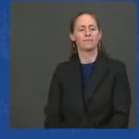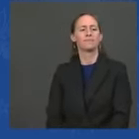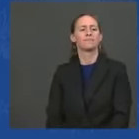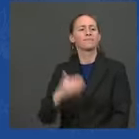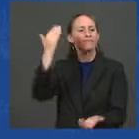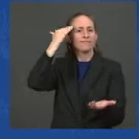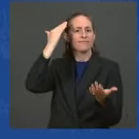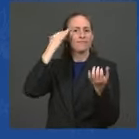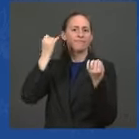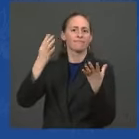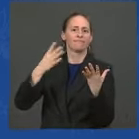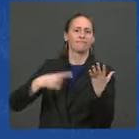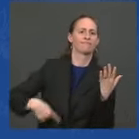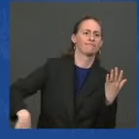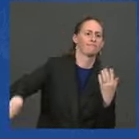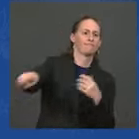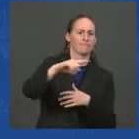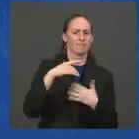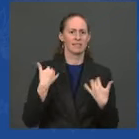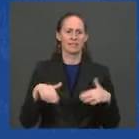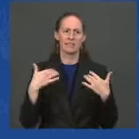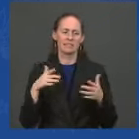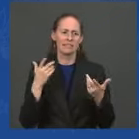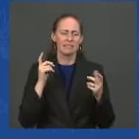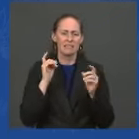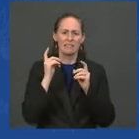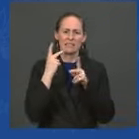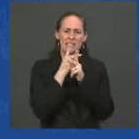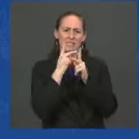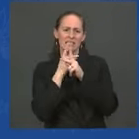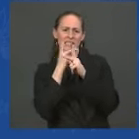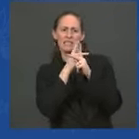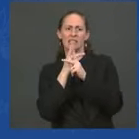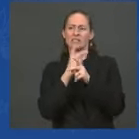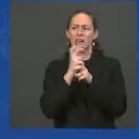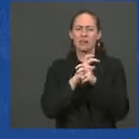desperate need of a facility like this and child care.